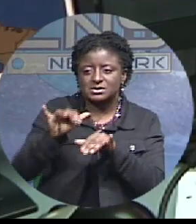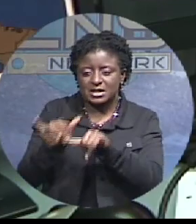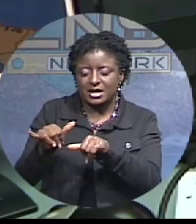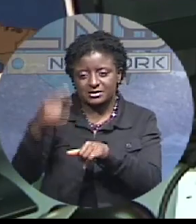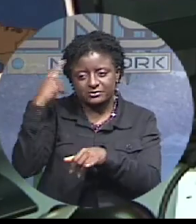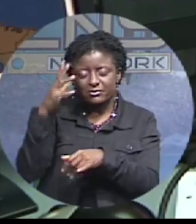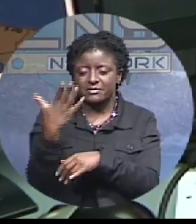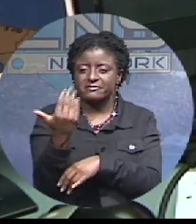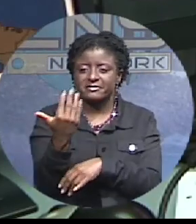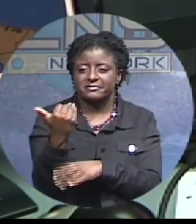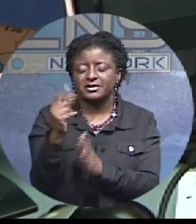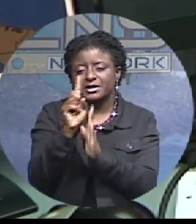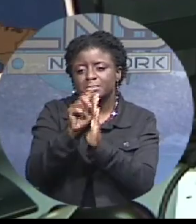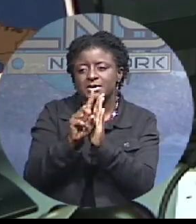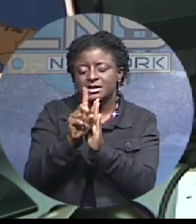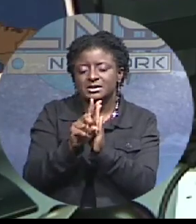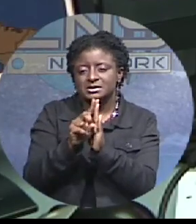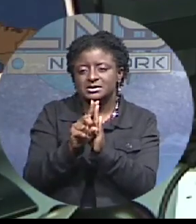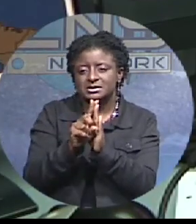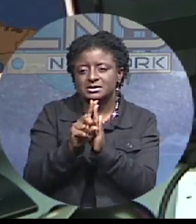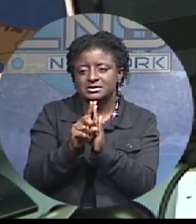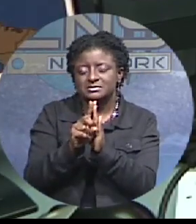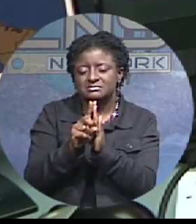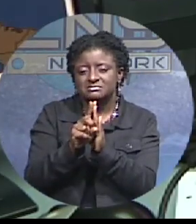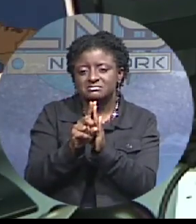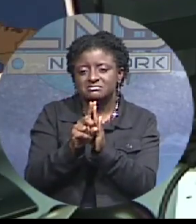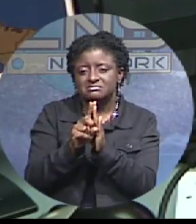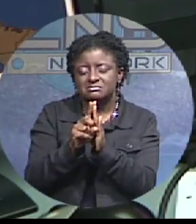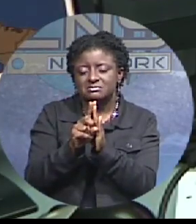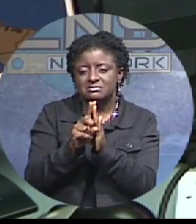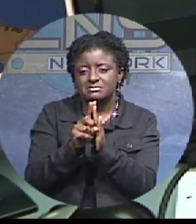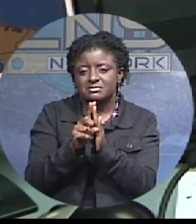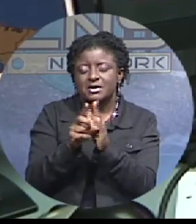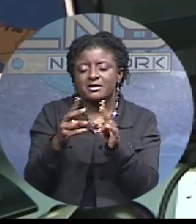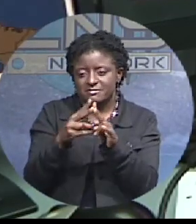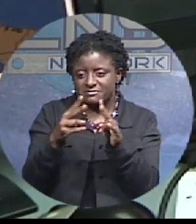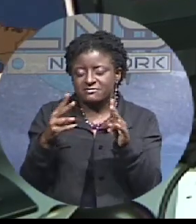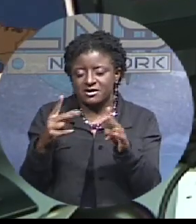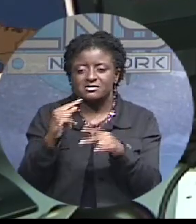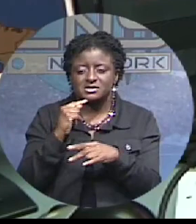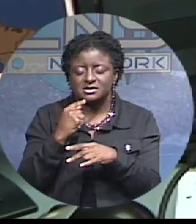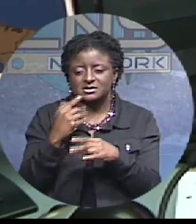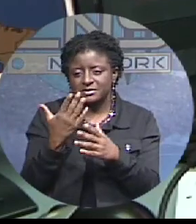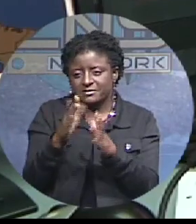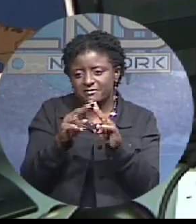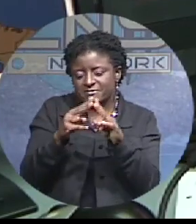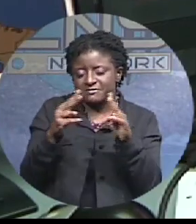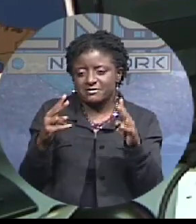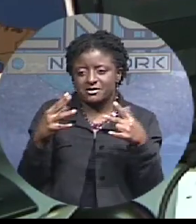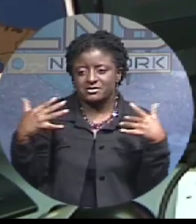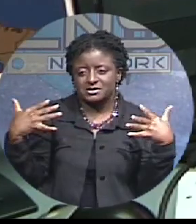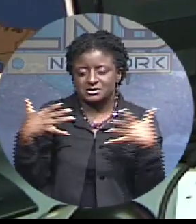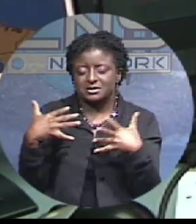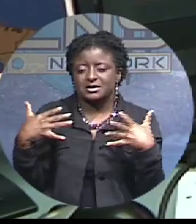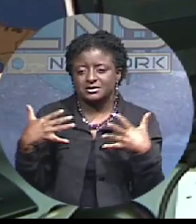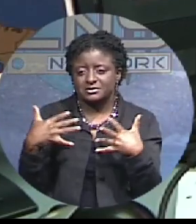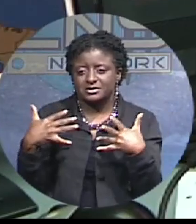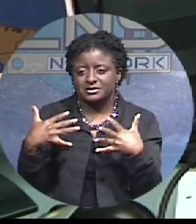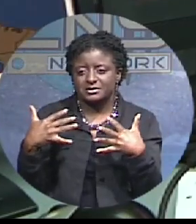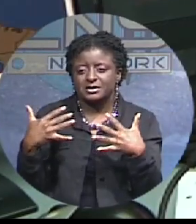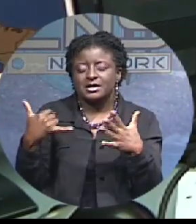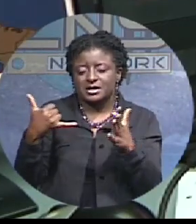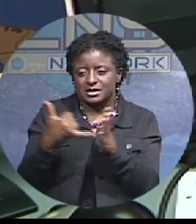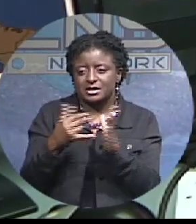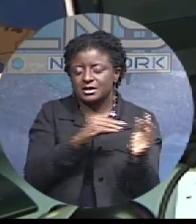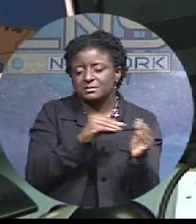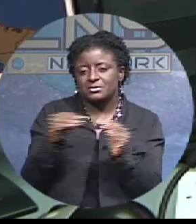distinct, very, in fact, ominous at times because it's the way in which it actually expanded in terms of diameter. And it made its way